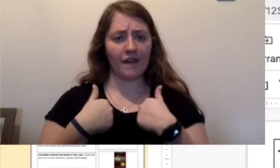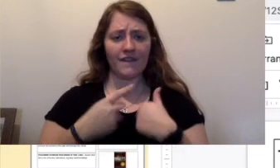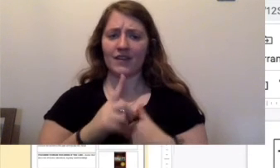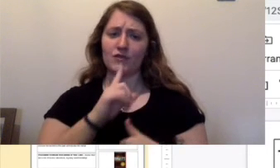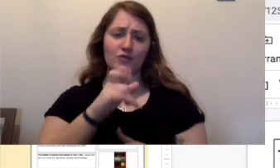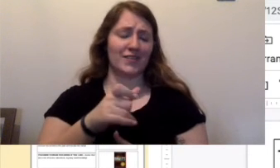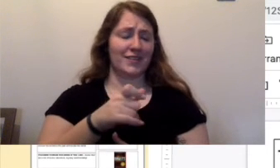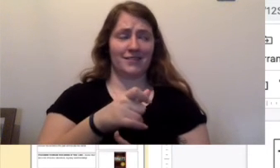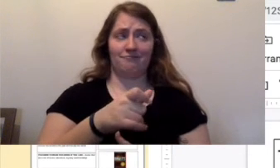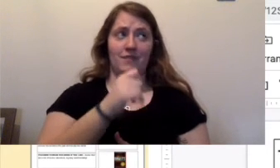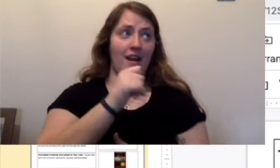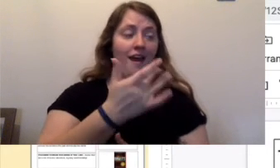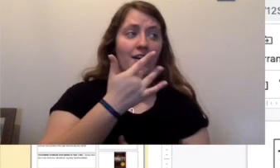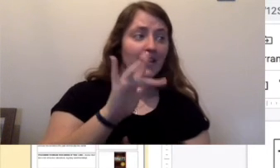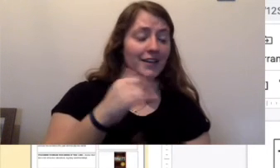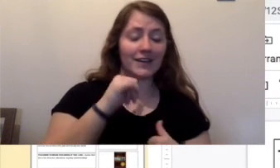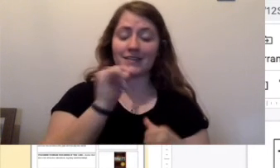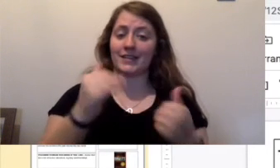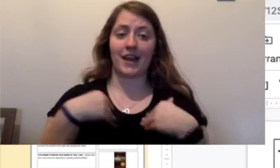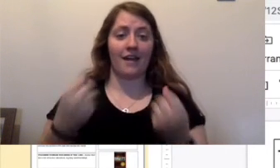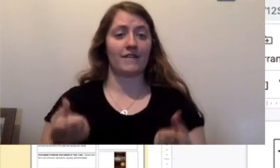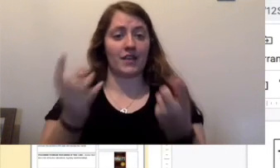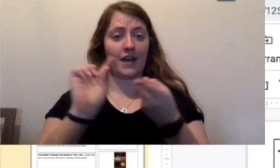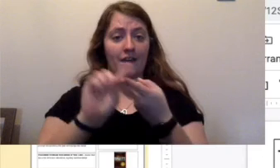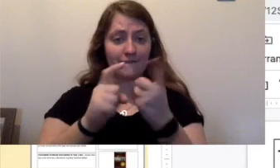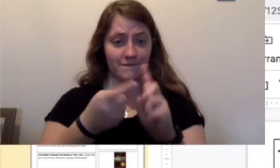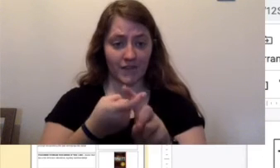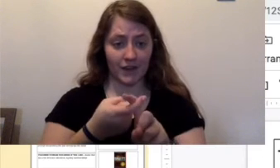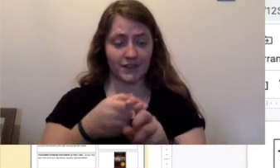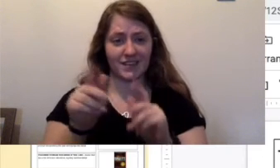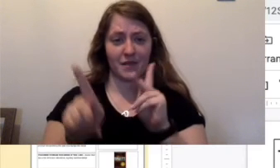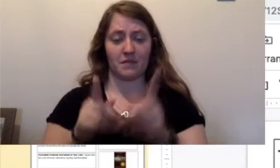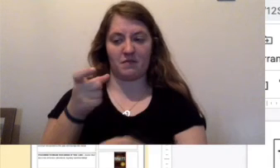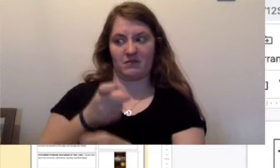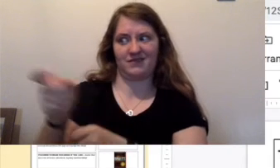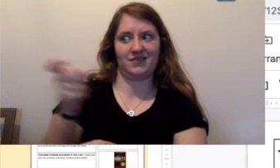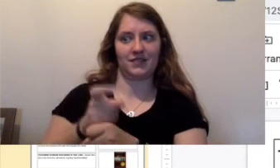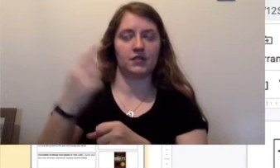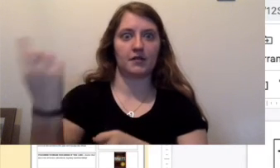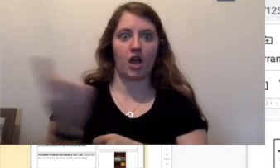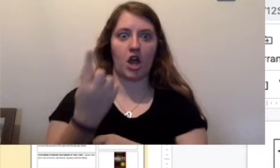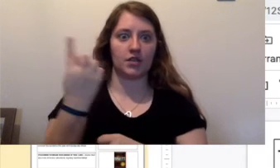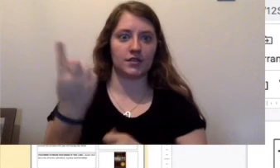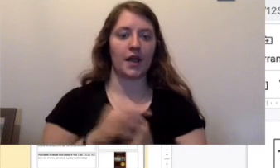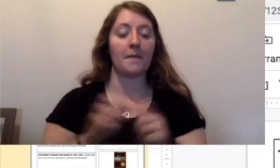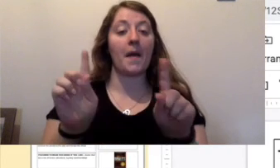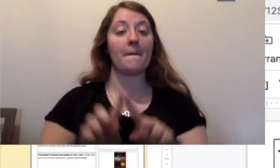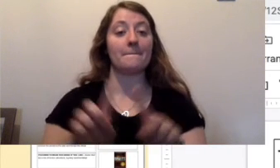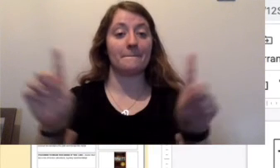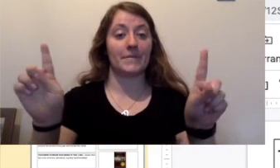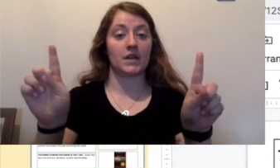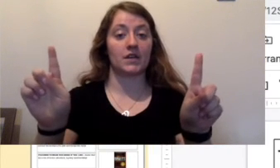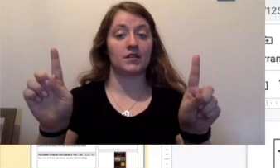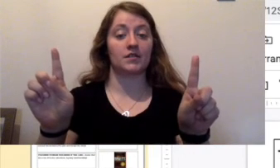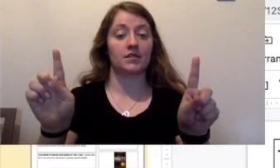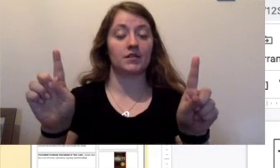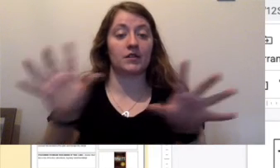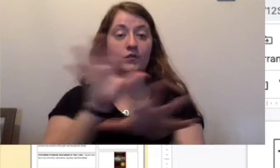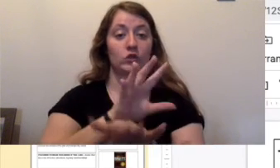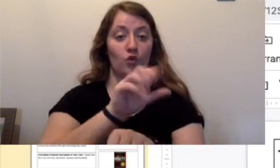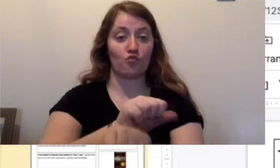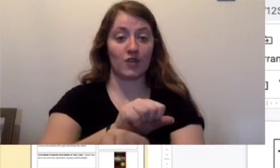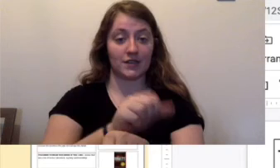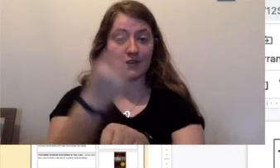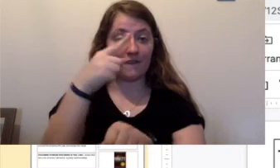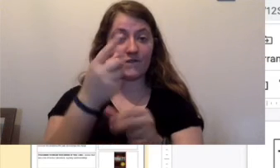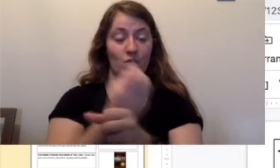He didn't have a lot of friends, and people made fun of him. But he was arrested for stealing a famous